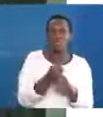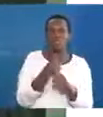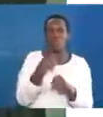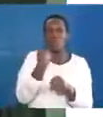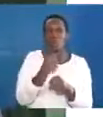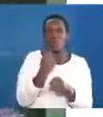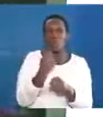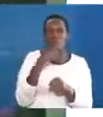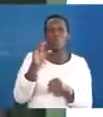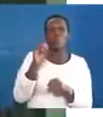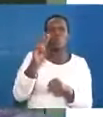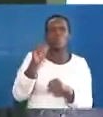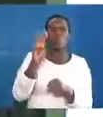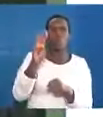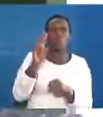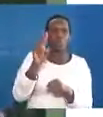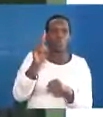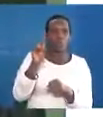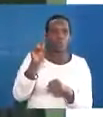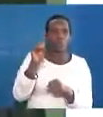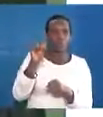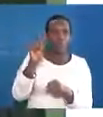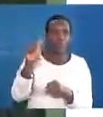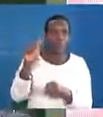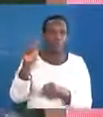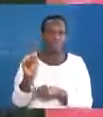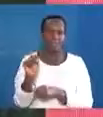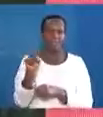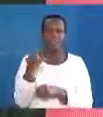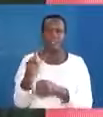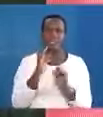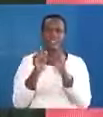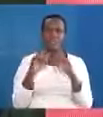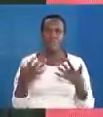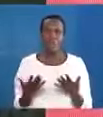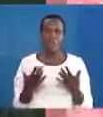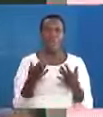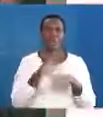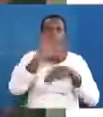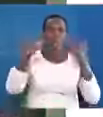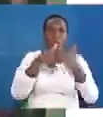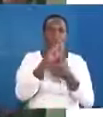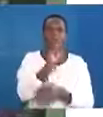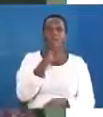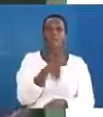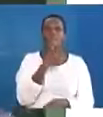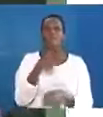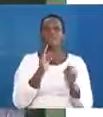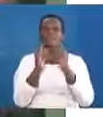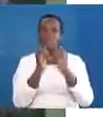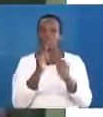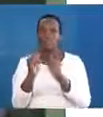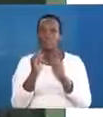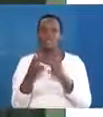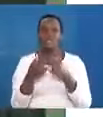ombudsman, but ombudsman will be interviewed through a panel, and three names submitted to the president, who will